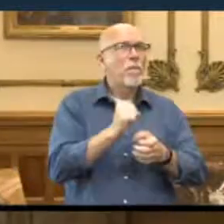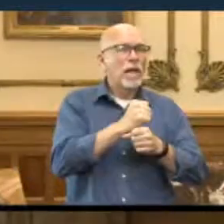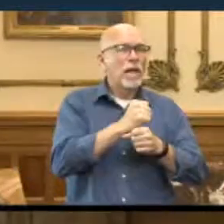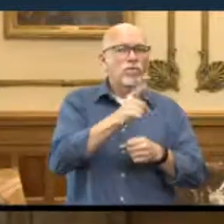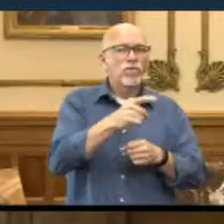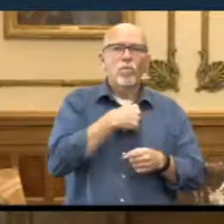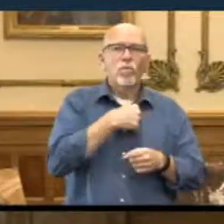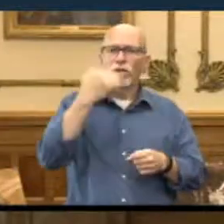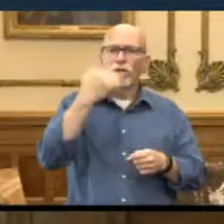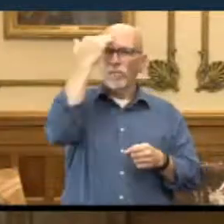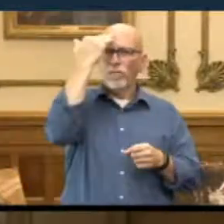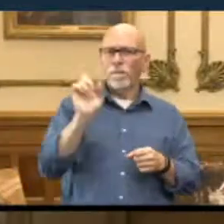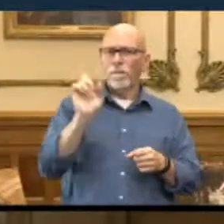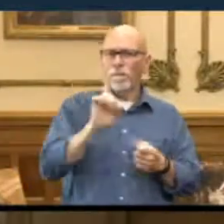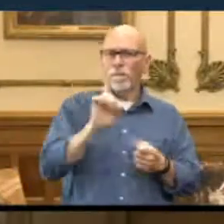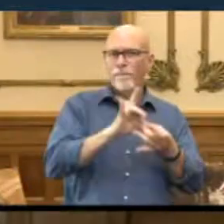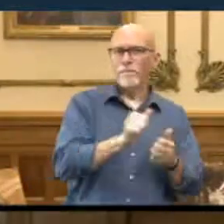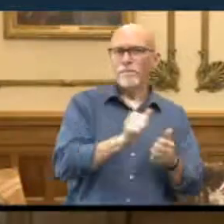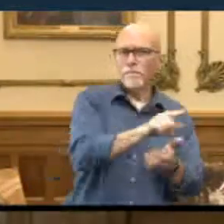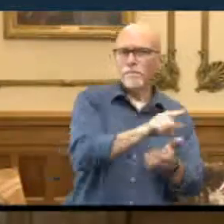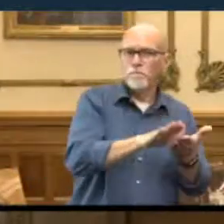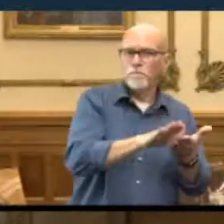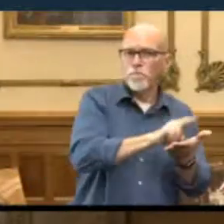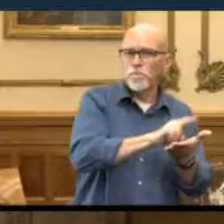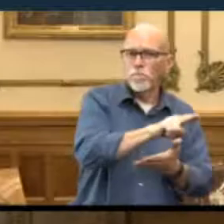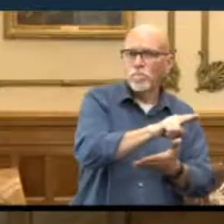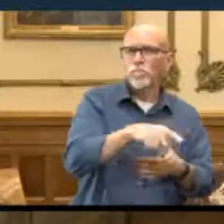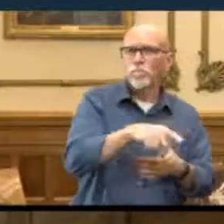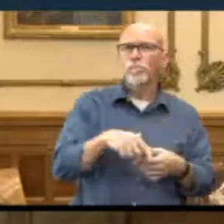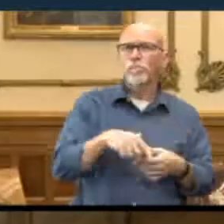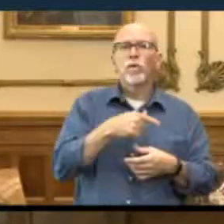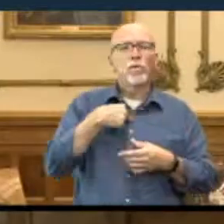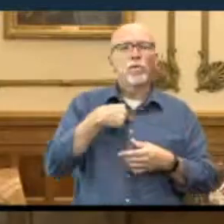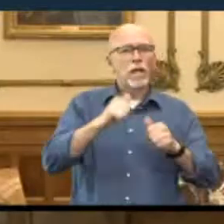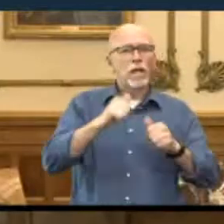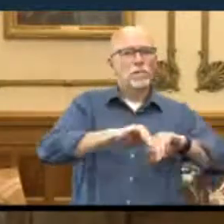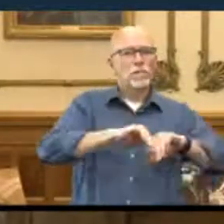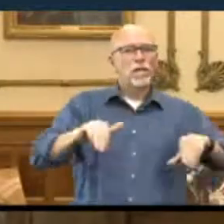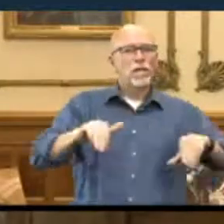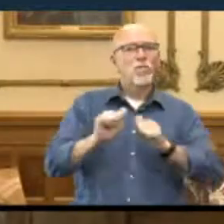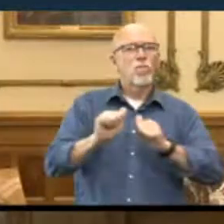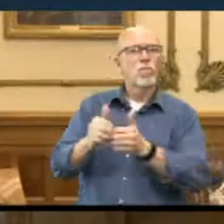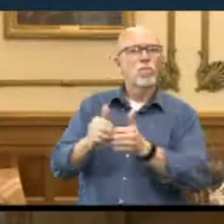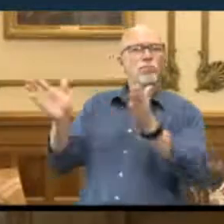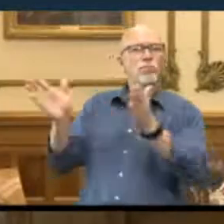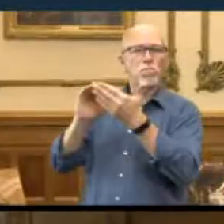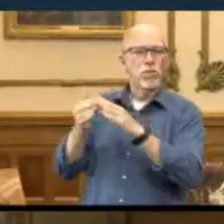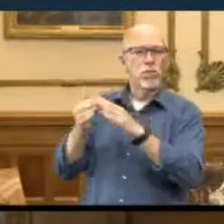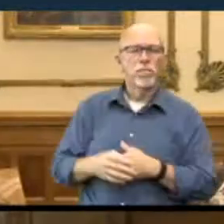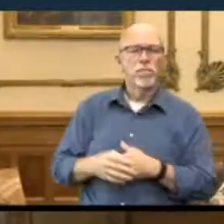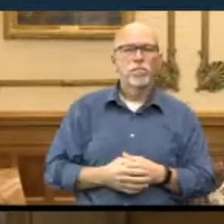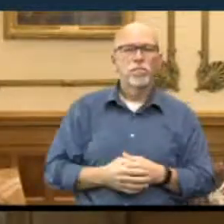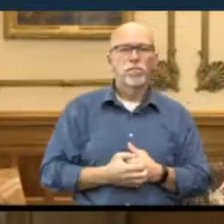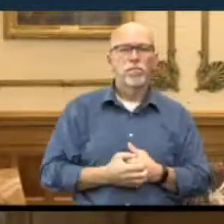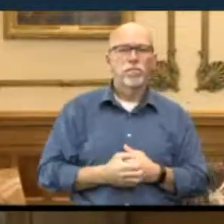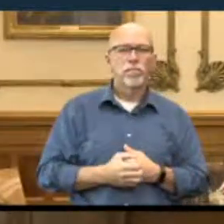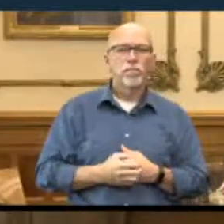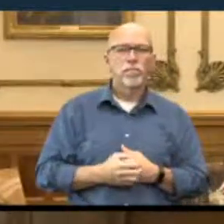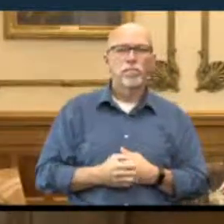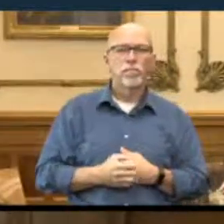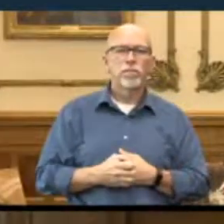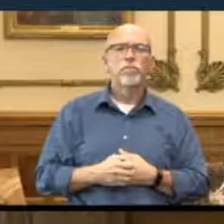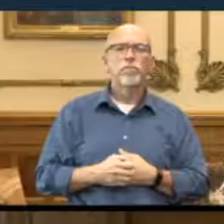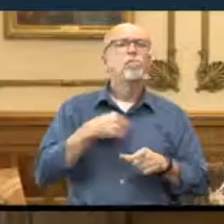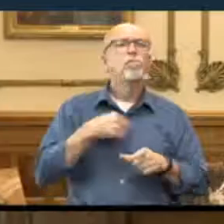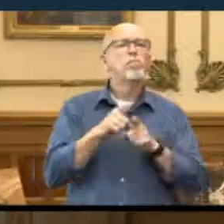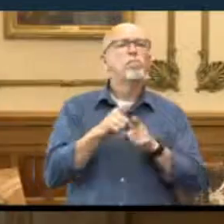that we know which cases are associated with the university and distinguish those between the broader community. I also want to make you aware